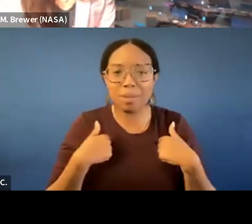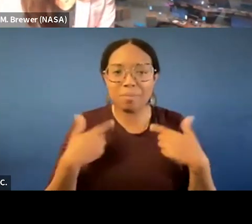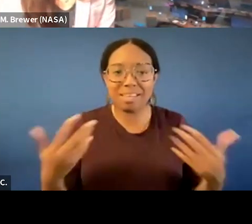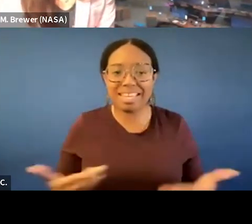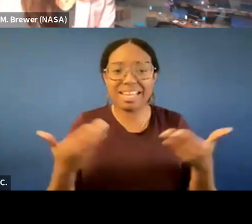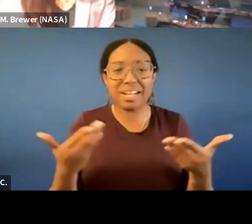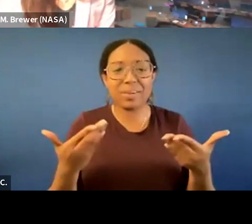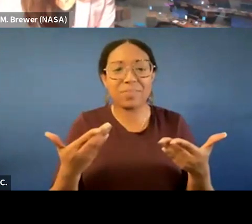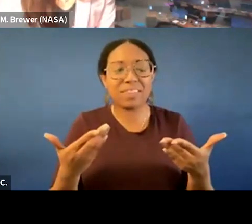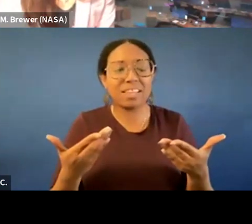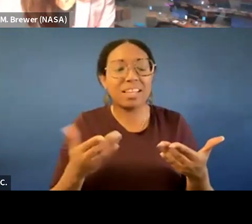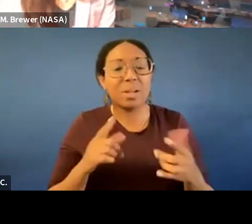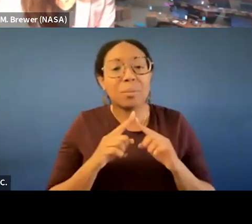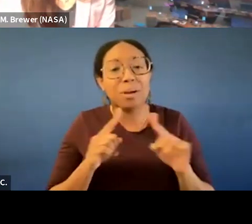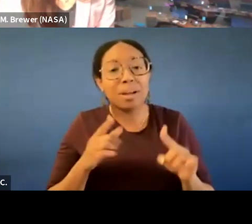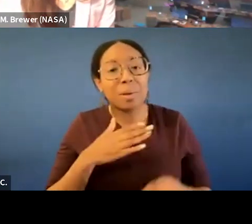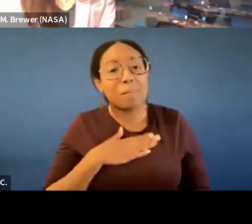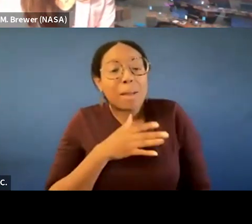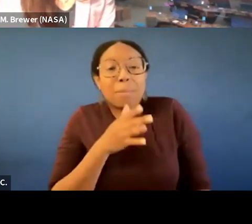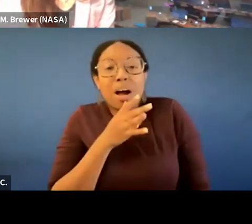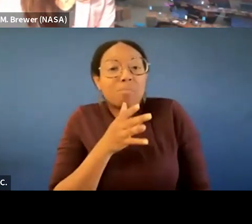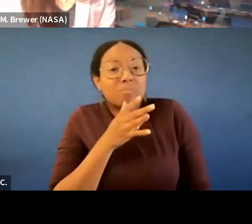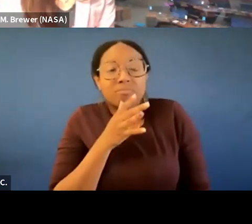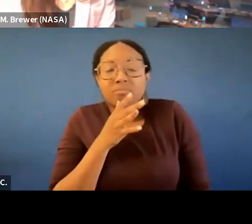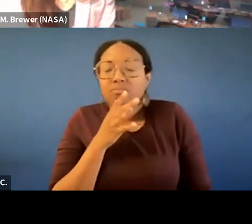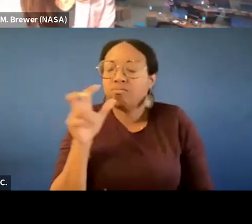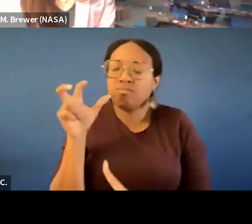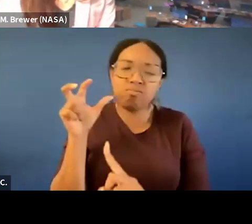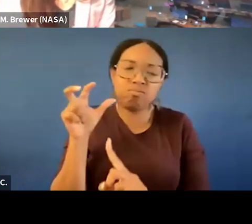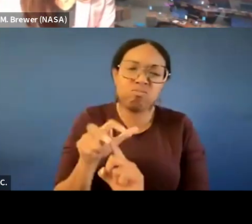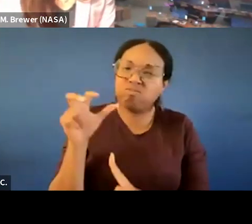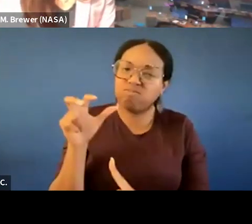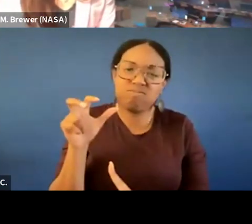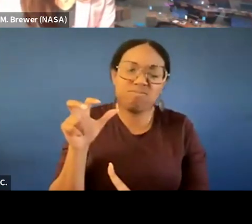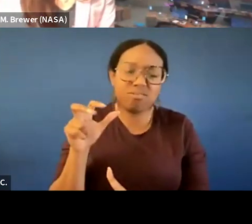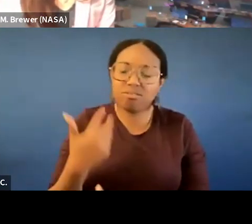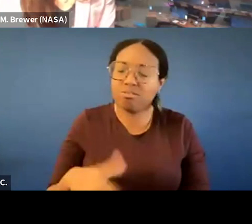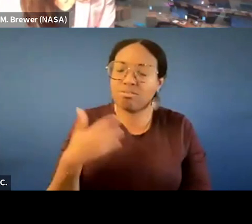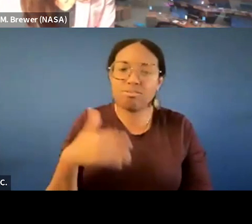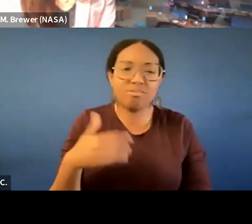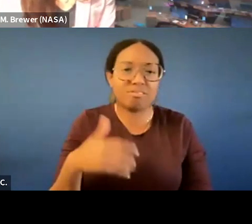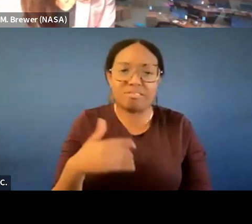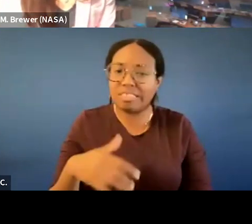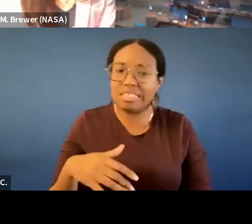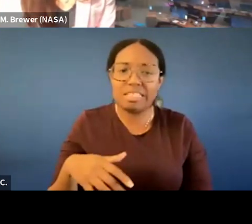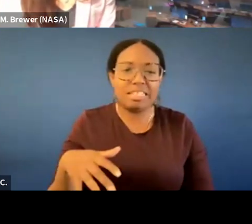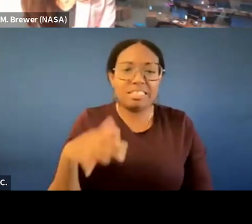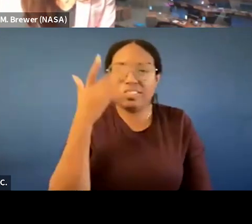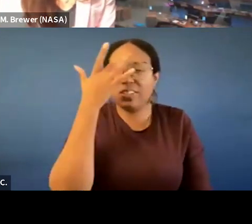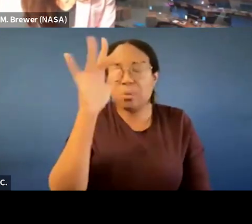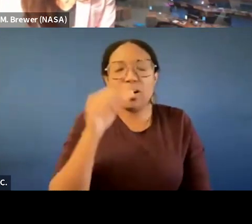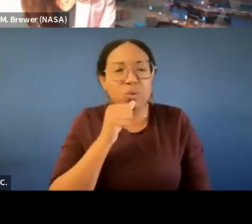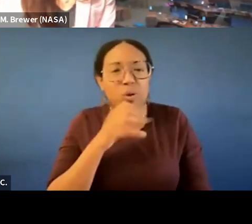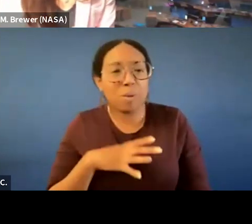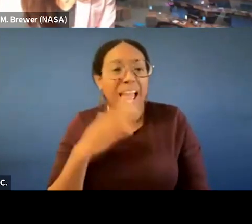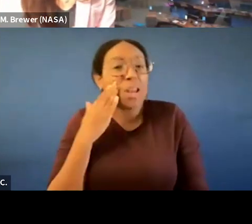was my greatest teacher, even as a teenager. Even though I didn't think so when I was a teenager, the smartest woman I know. And she